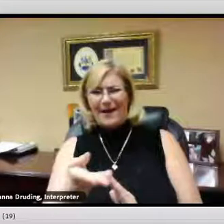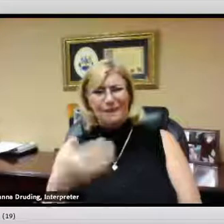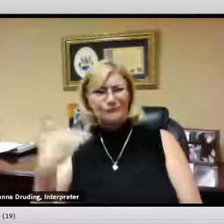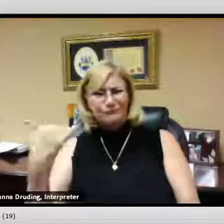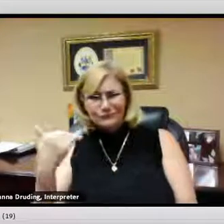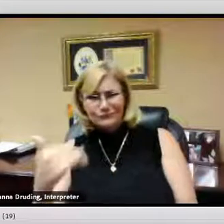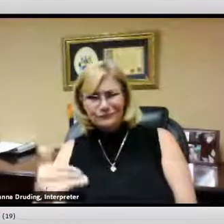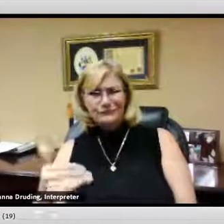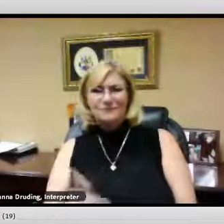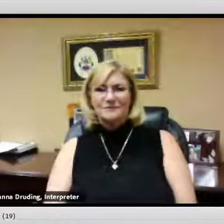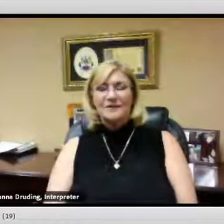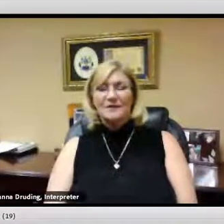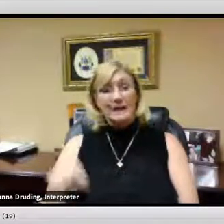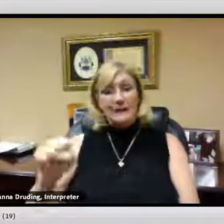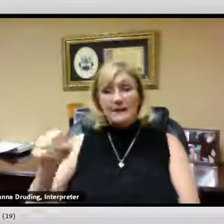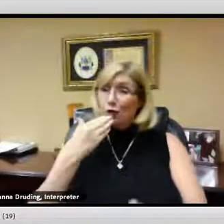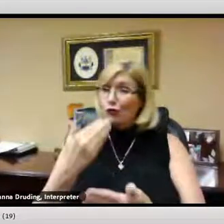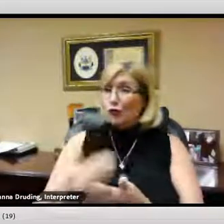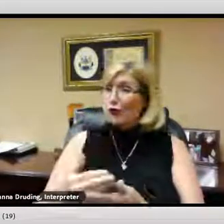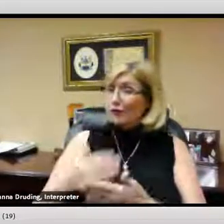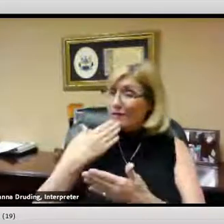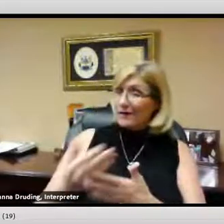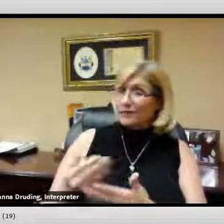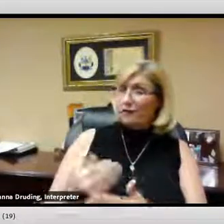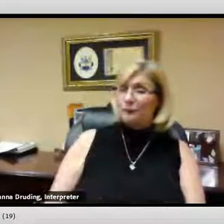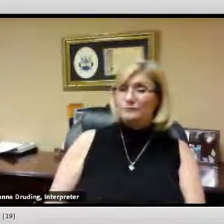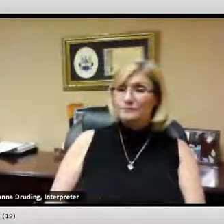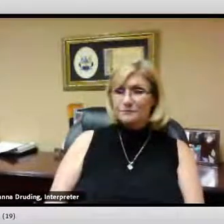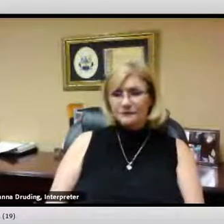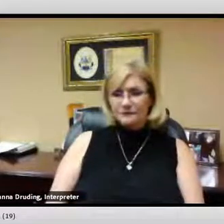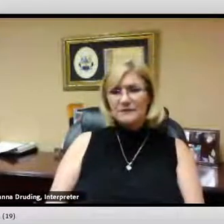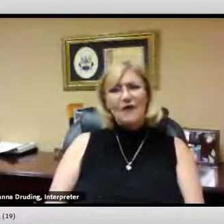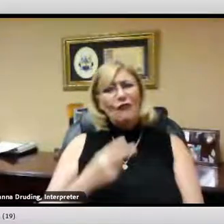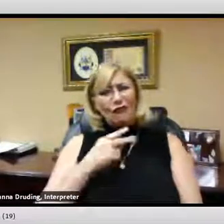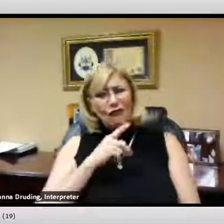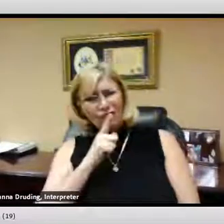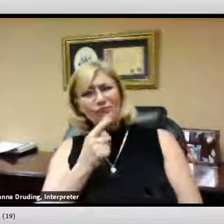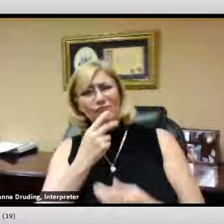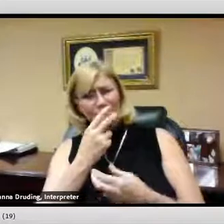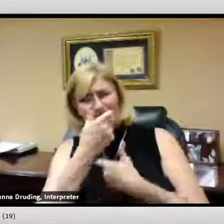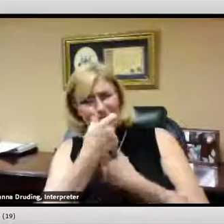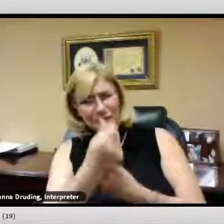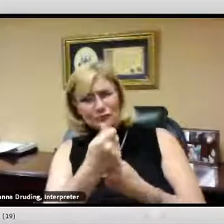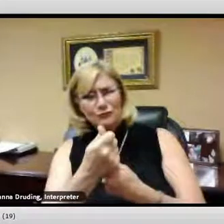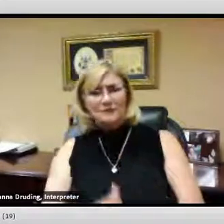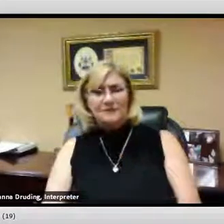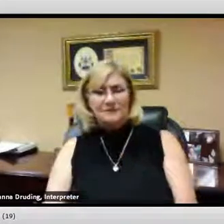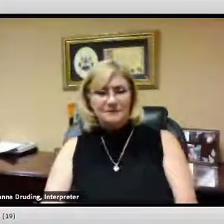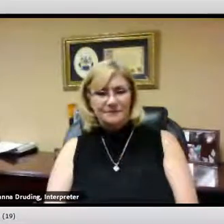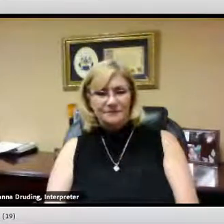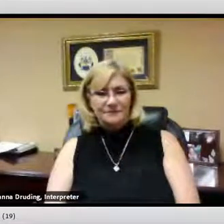Yeah, good. Okay, thank you very much. Good. Very interesting.